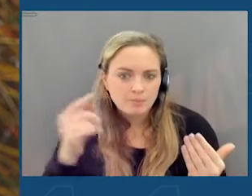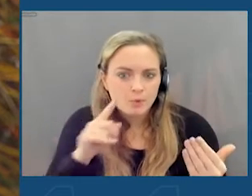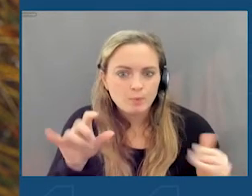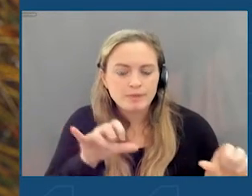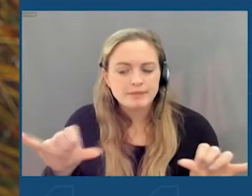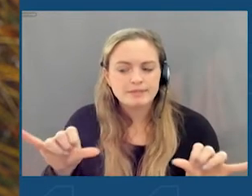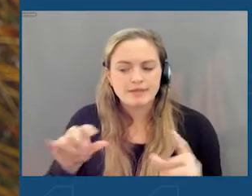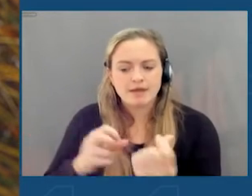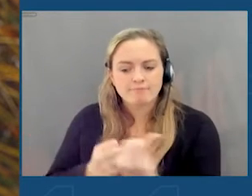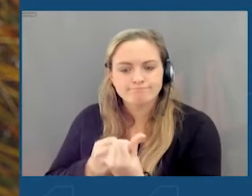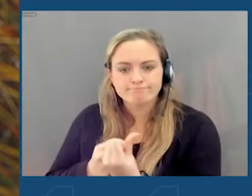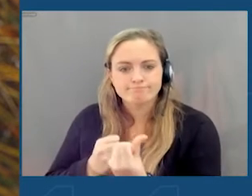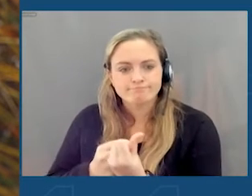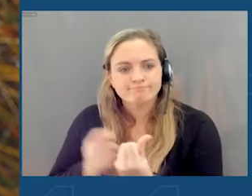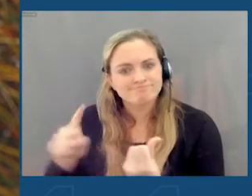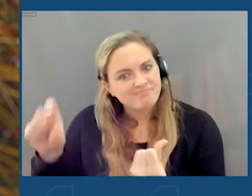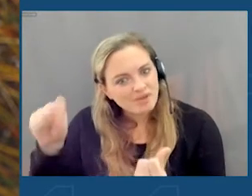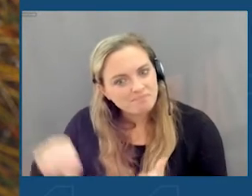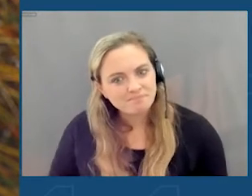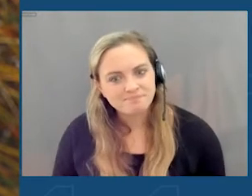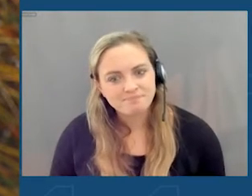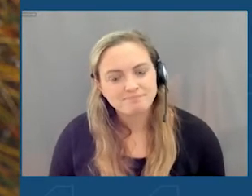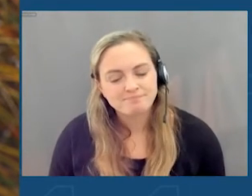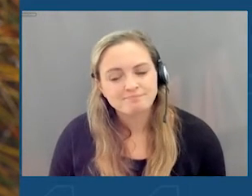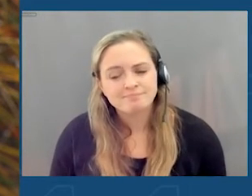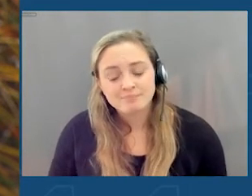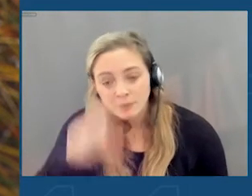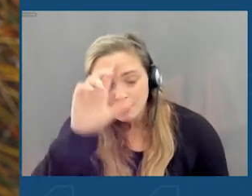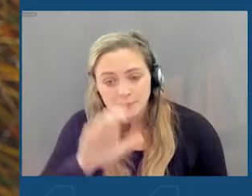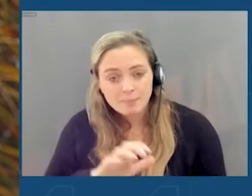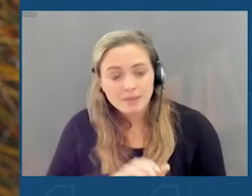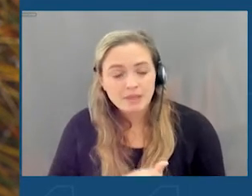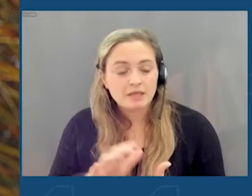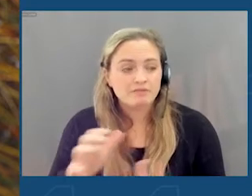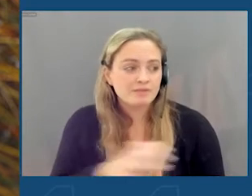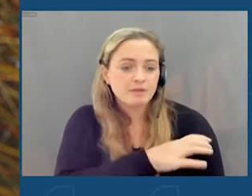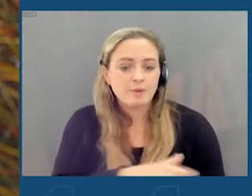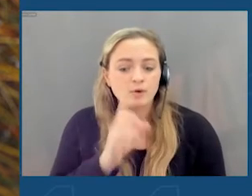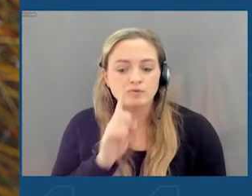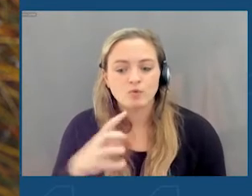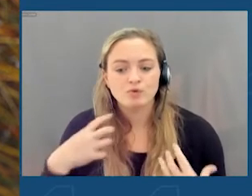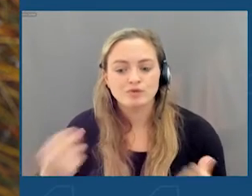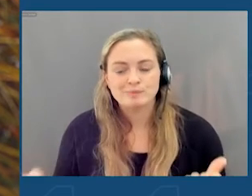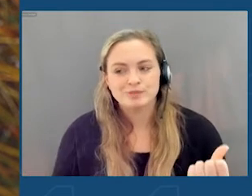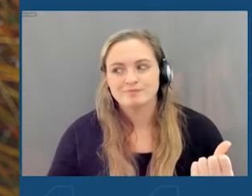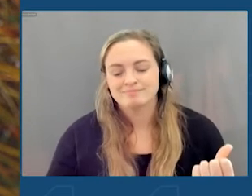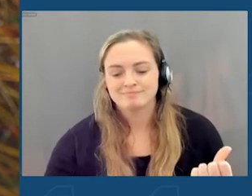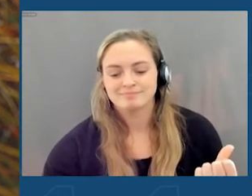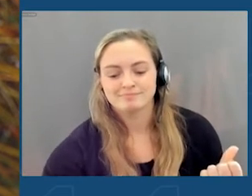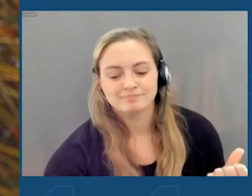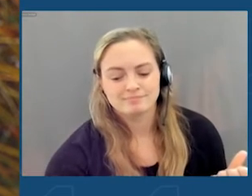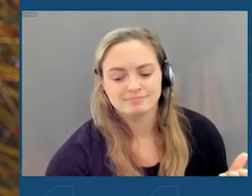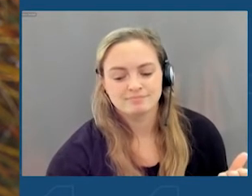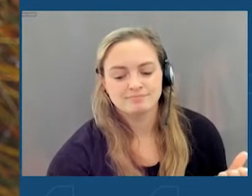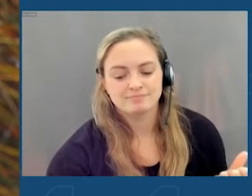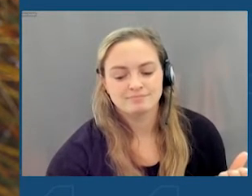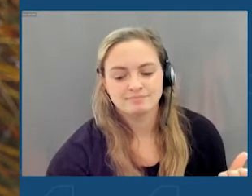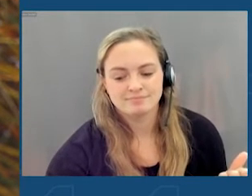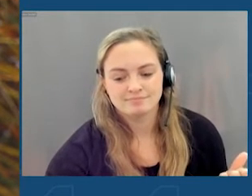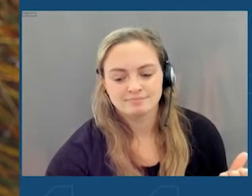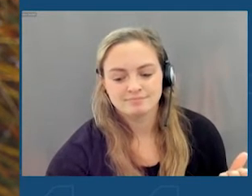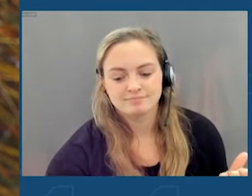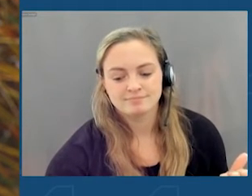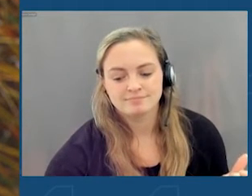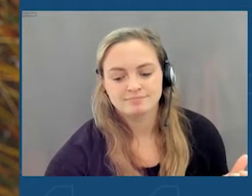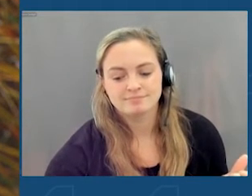side, and they are, because we all believe in the power of redemption, and that we are bigger than the